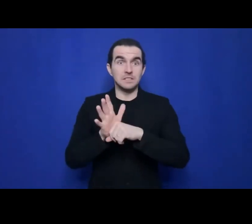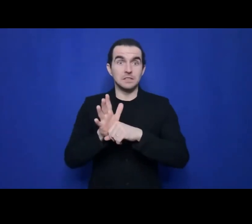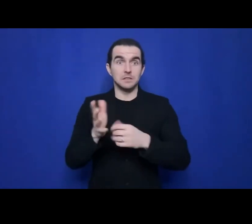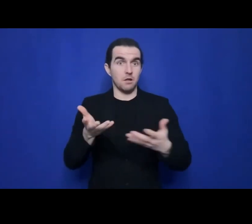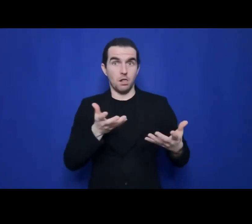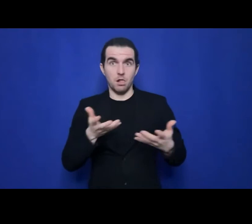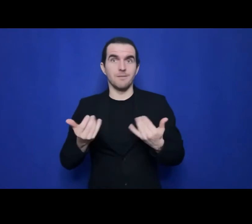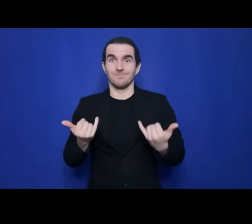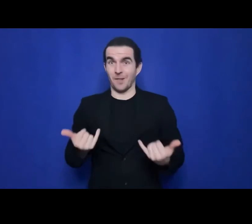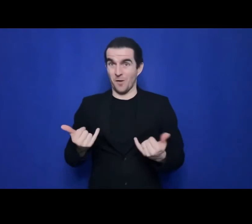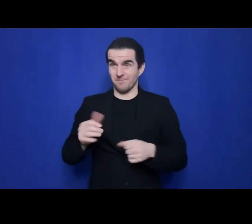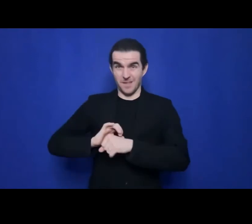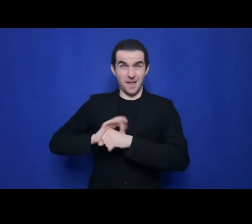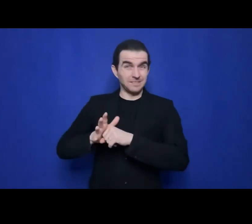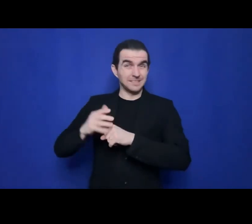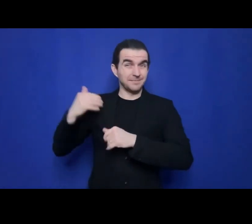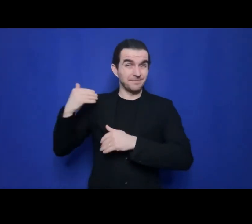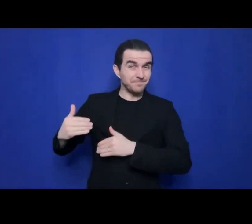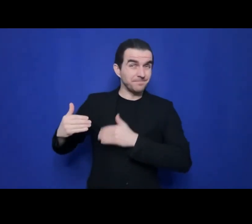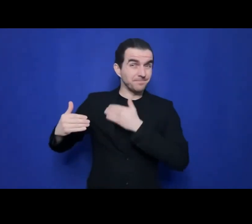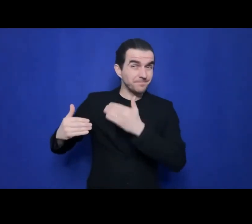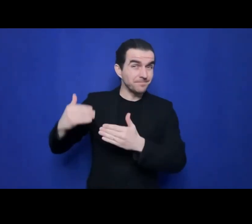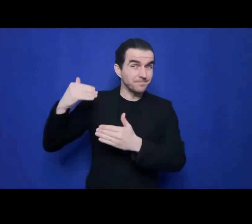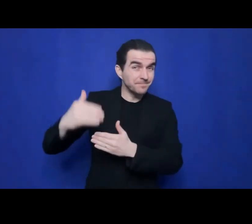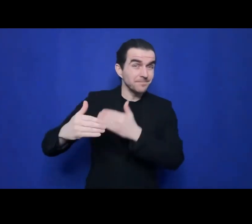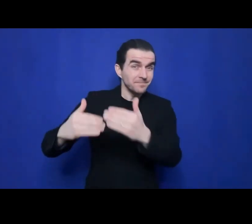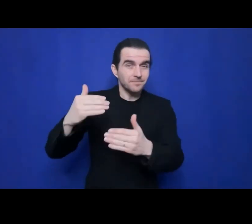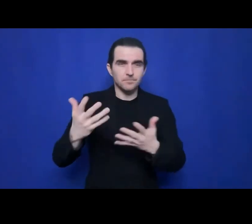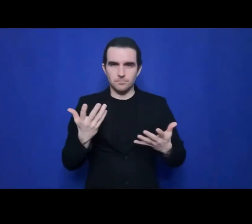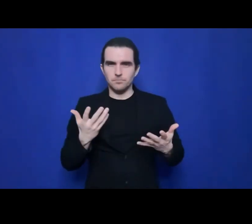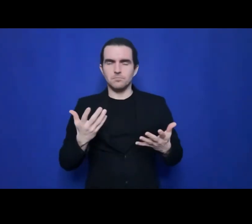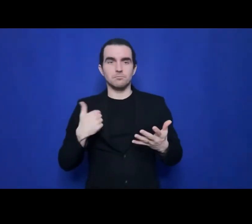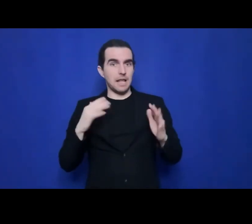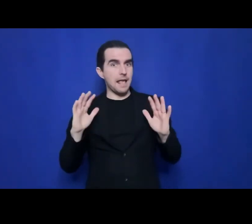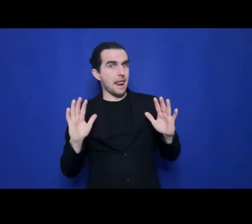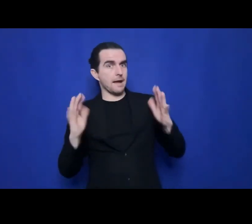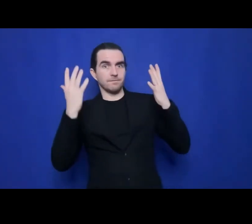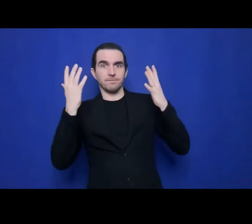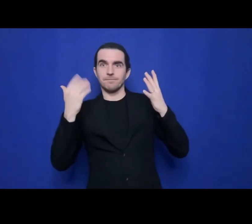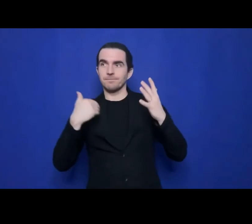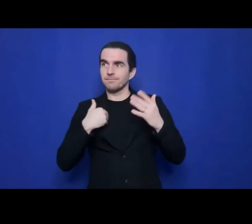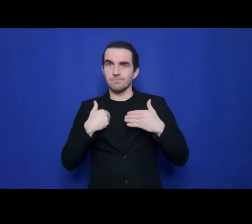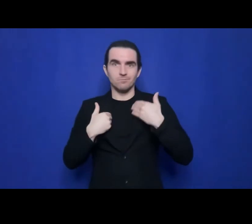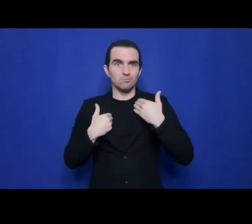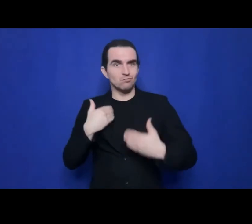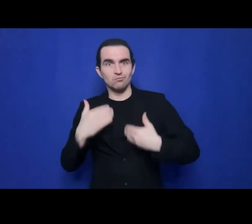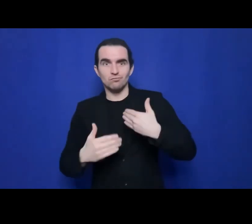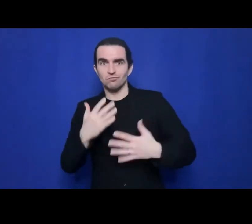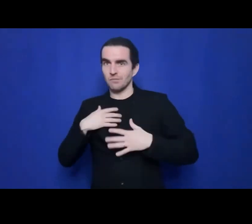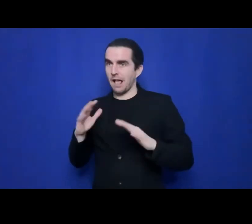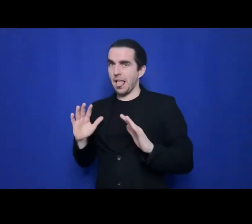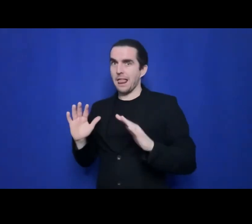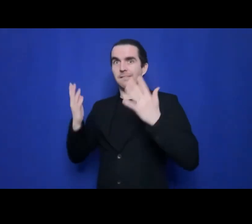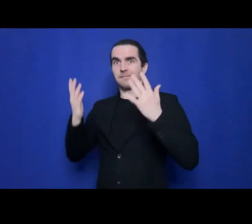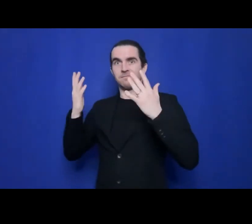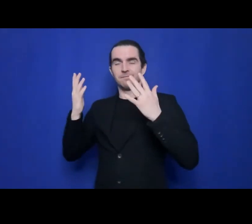because our life and the way we live it, our lifestyle has changed, has turned 360